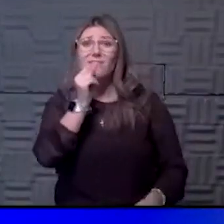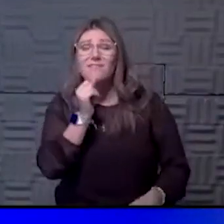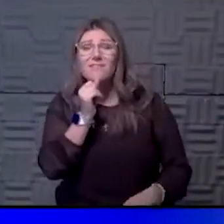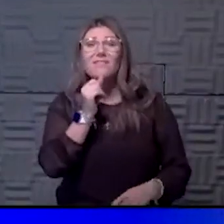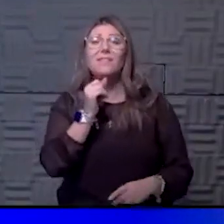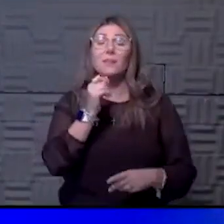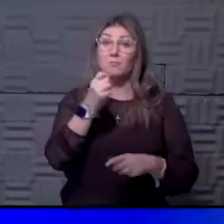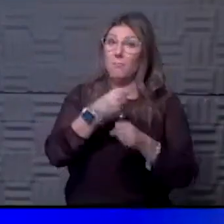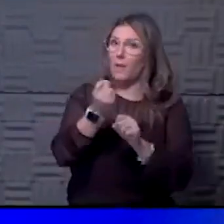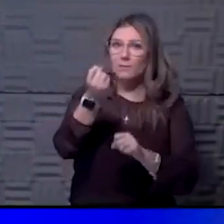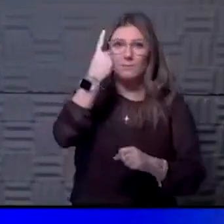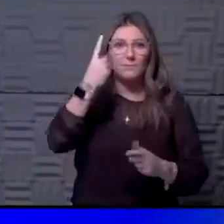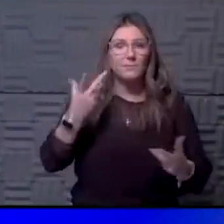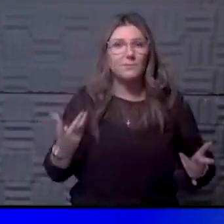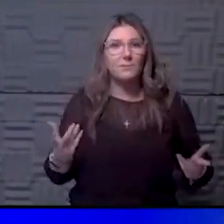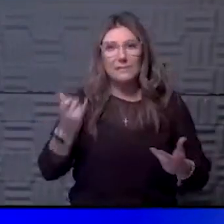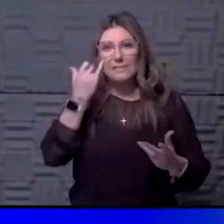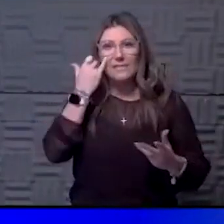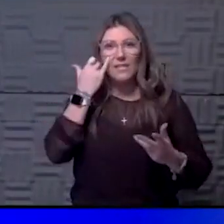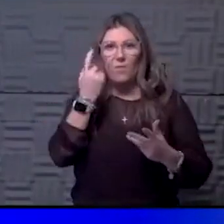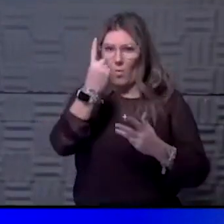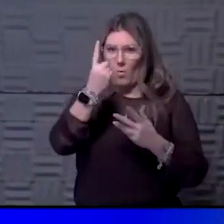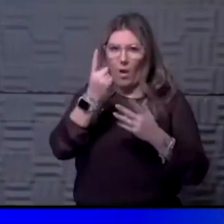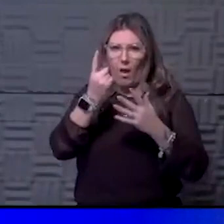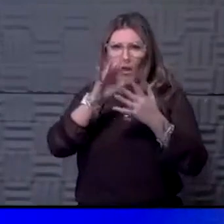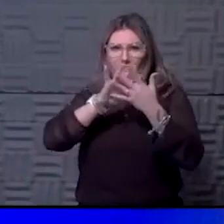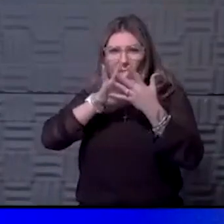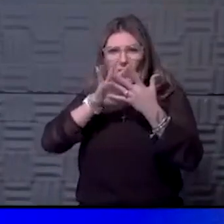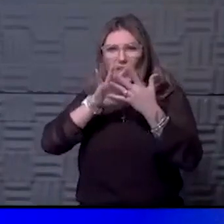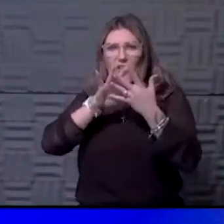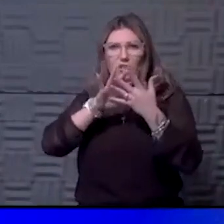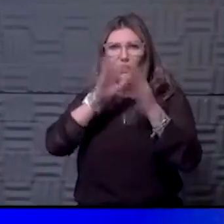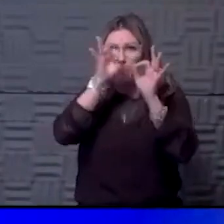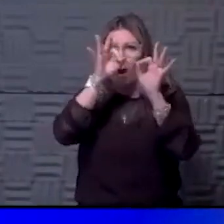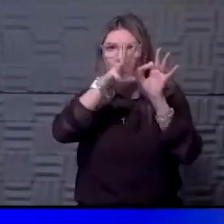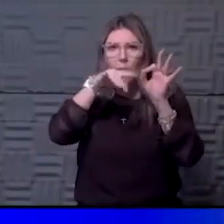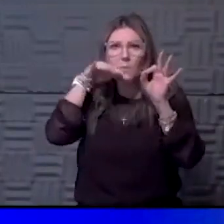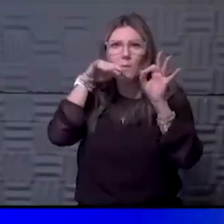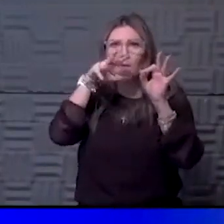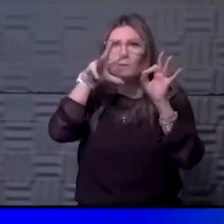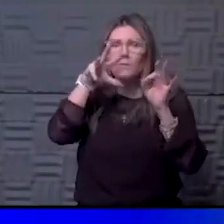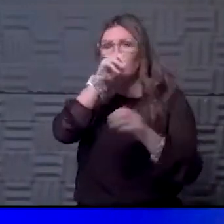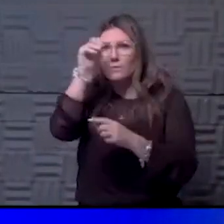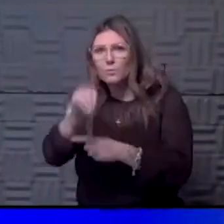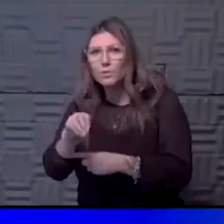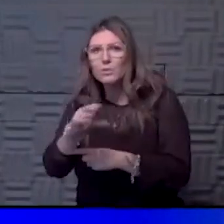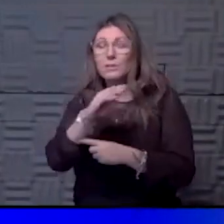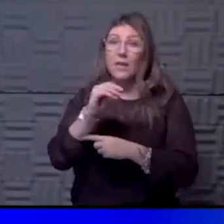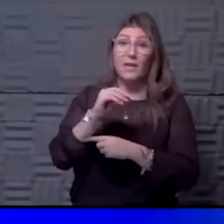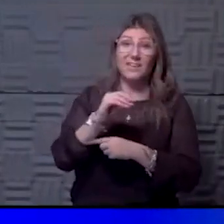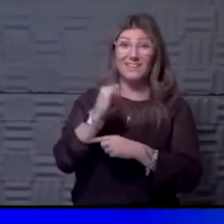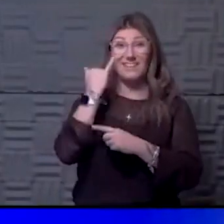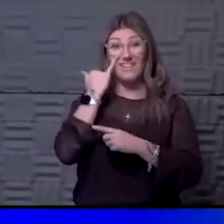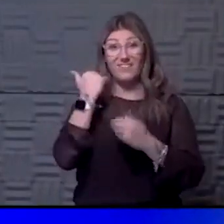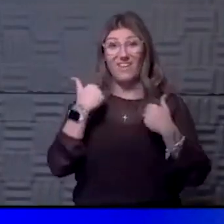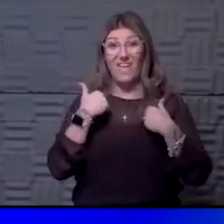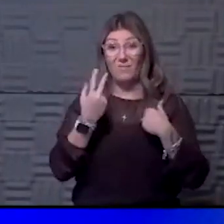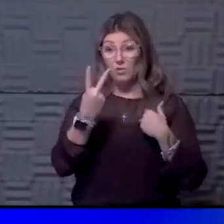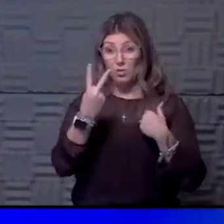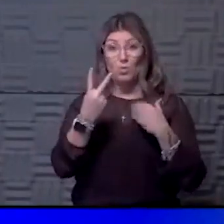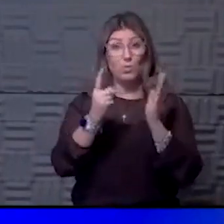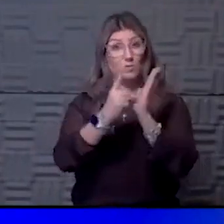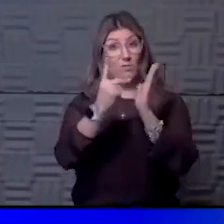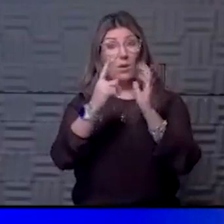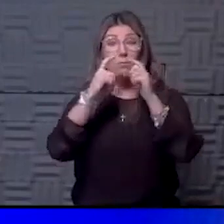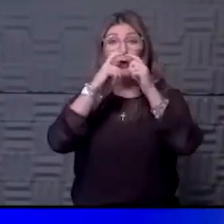make common sense. If one can filter out particles at 50%, maybe there's a synergistic effect by having two masks on